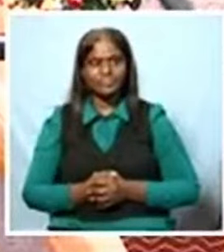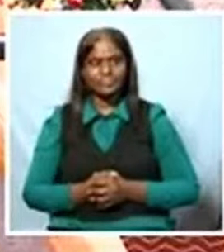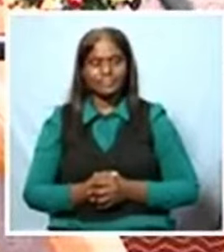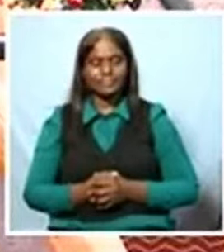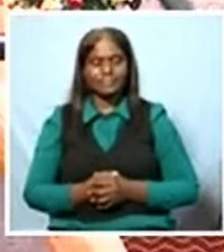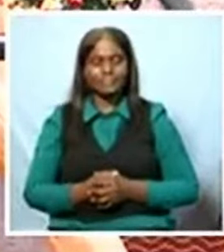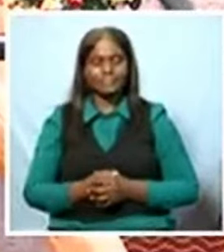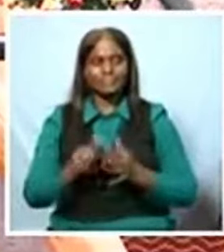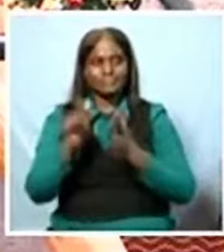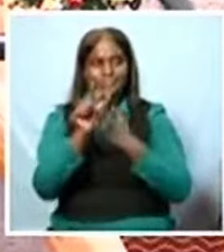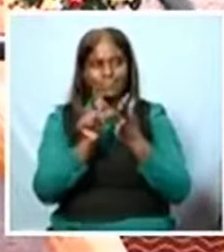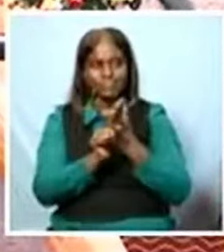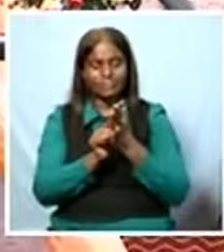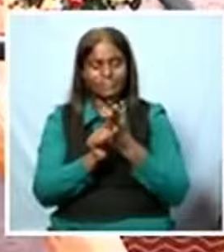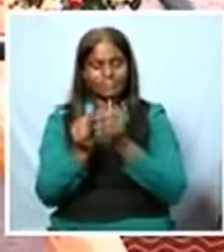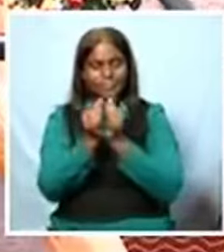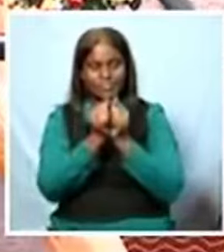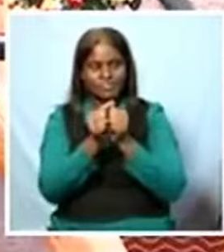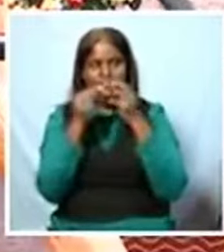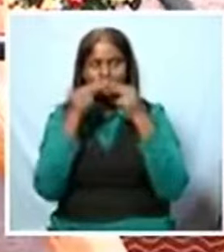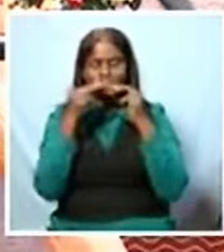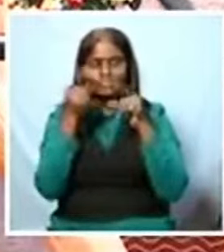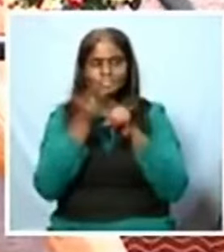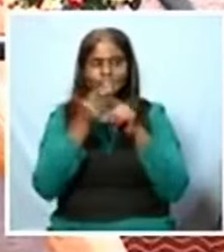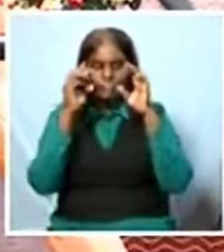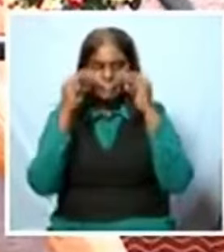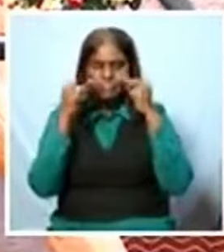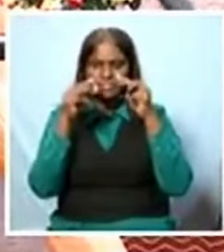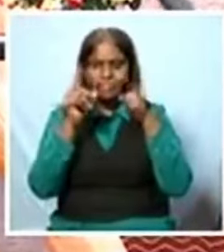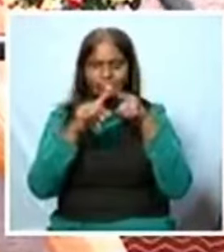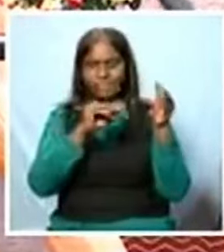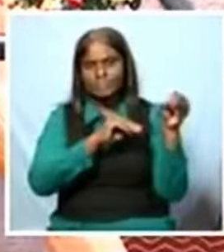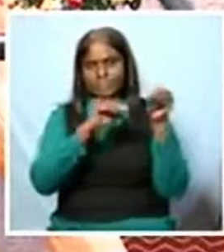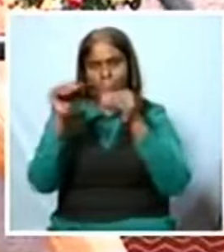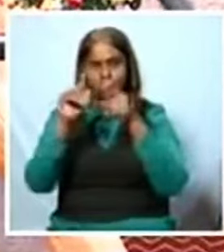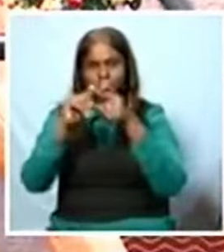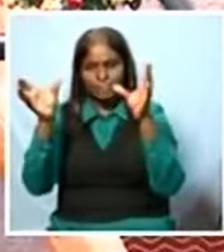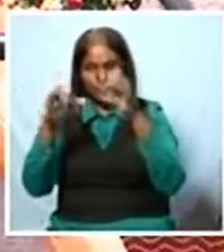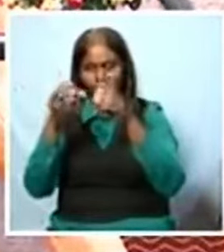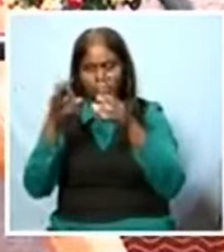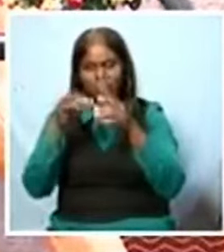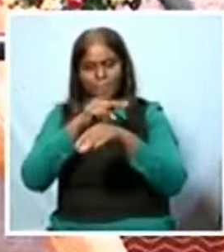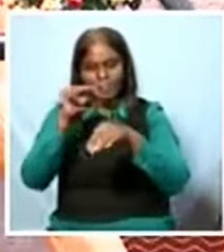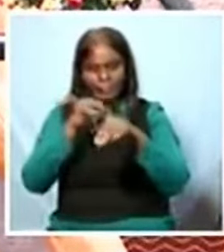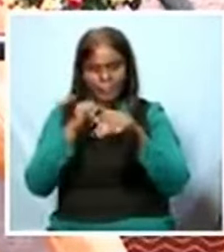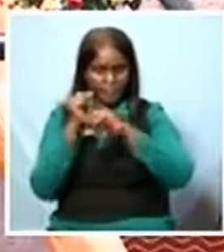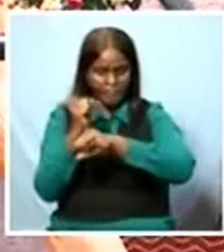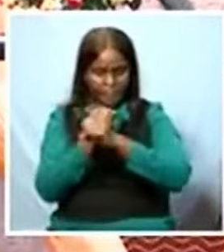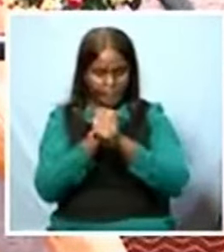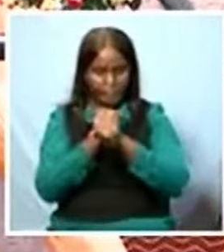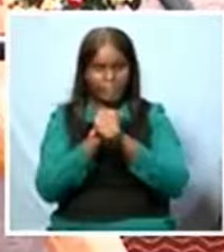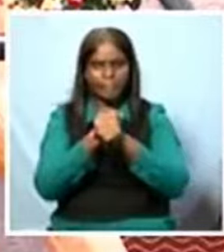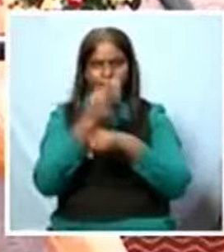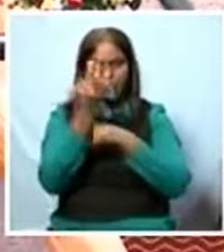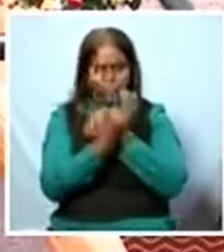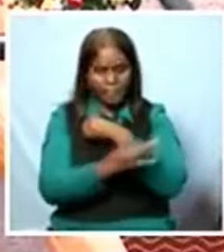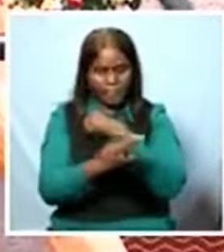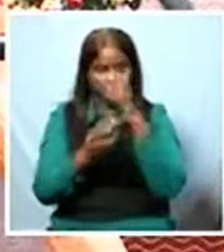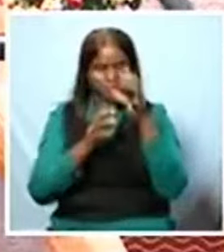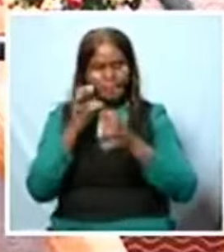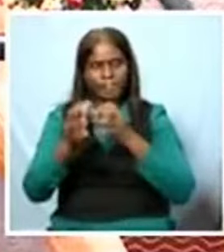So the bill, together with the message from the President, stands referred to the Committee on National Security and Foreign